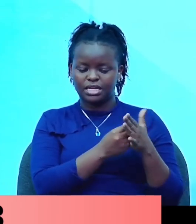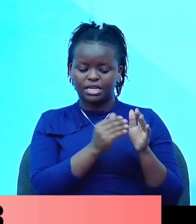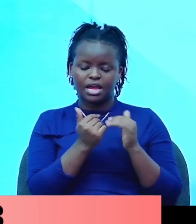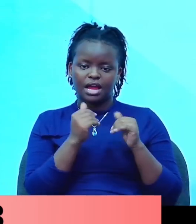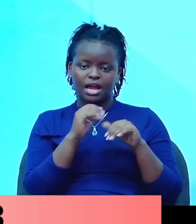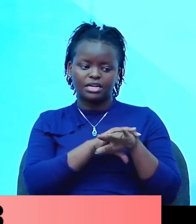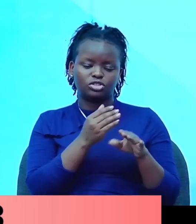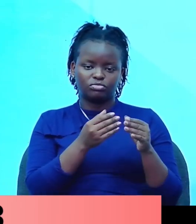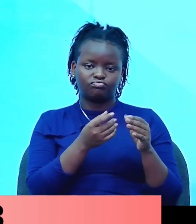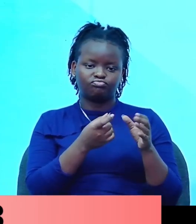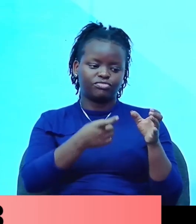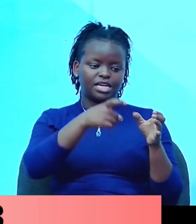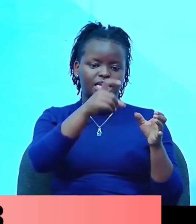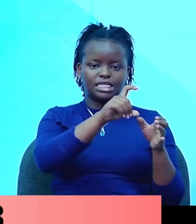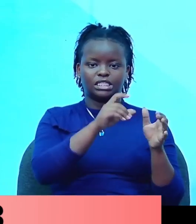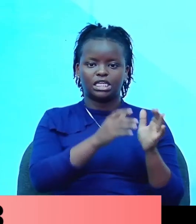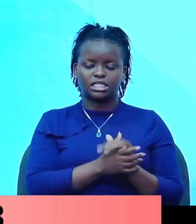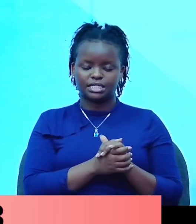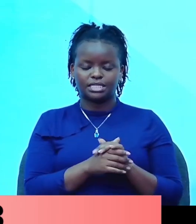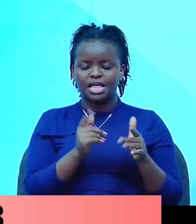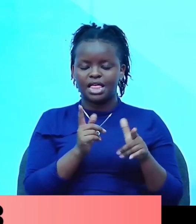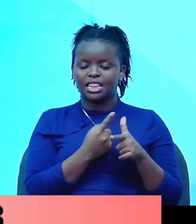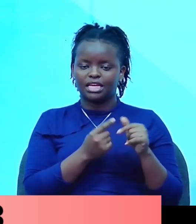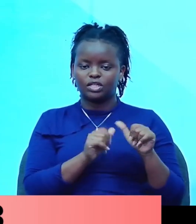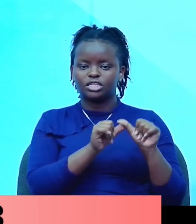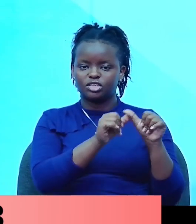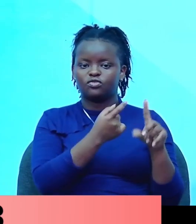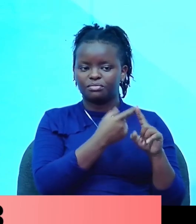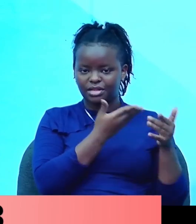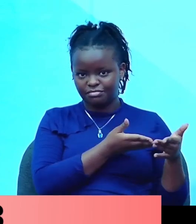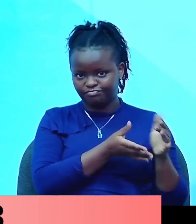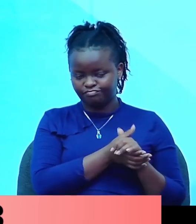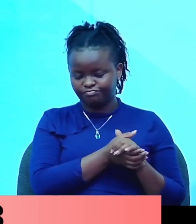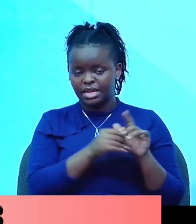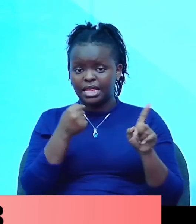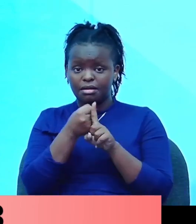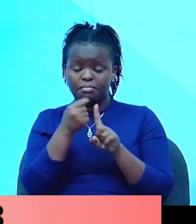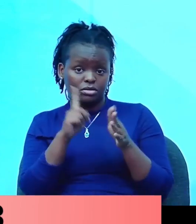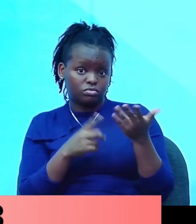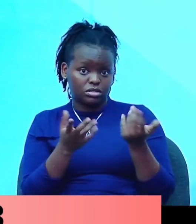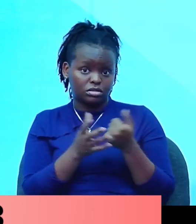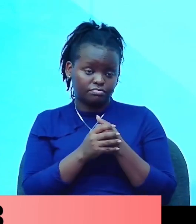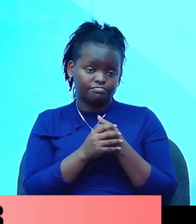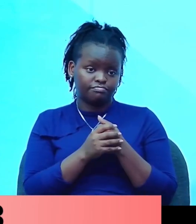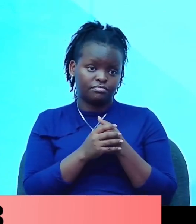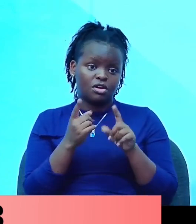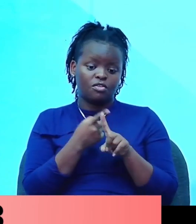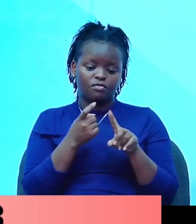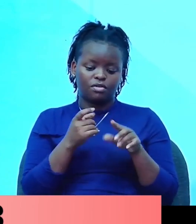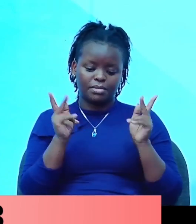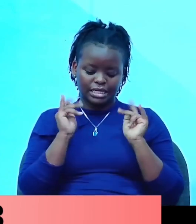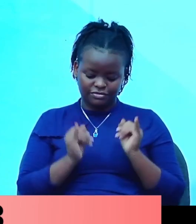on building from there. So the impact is huge from an individual. I remember